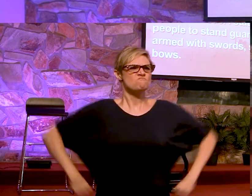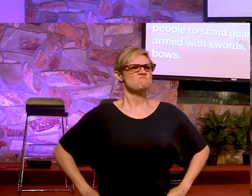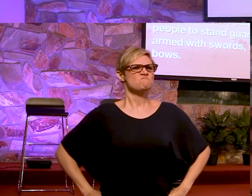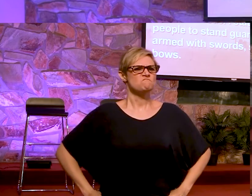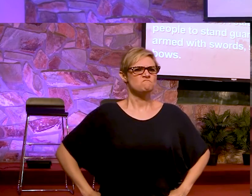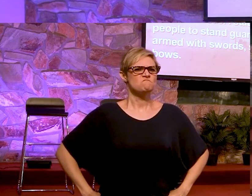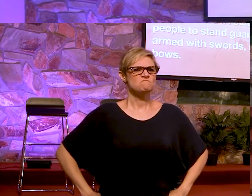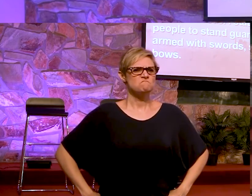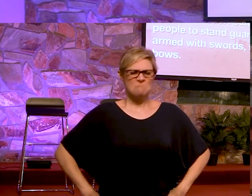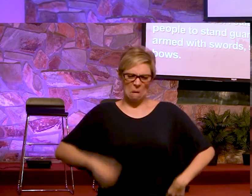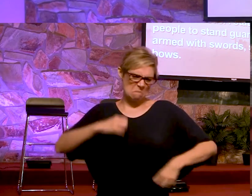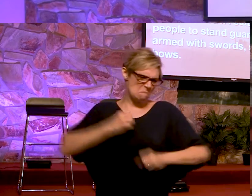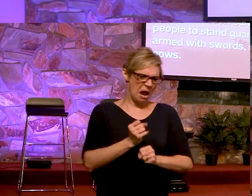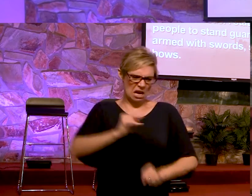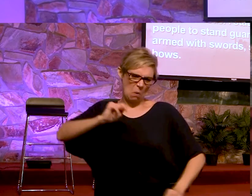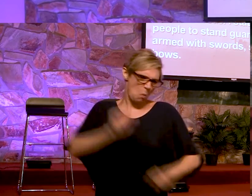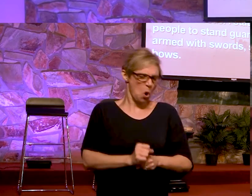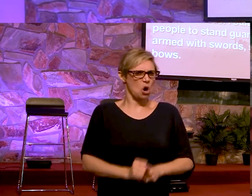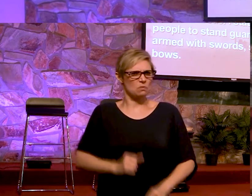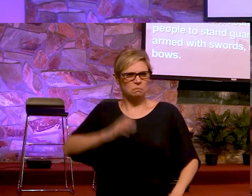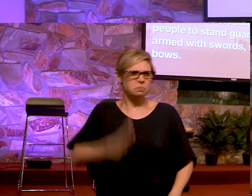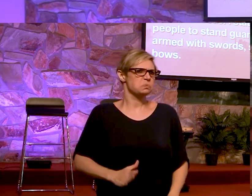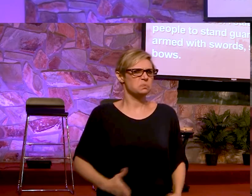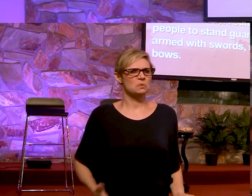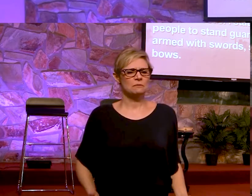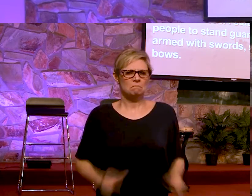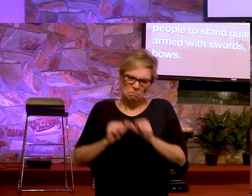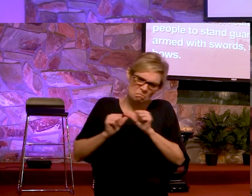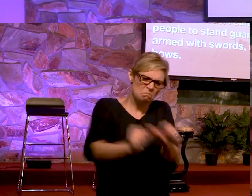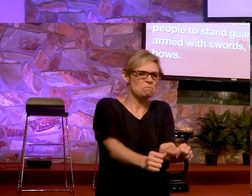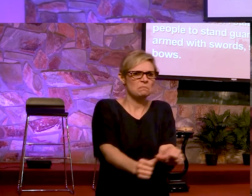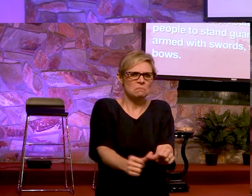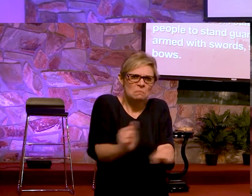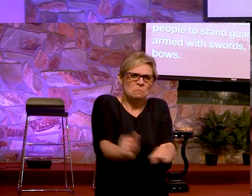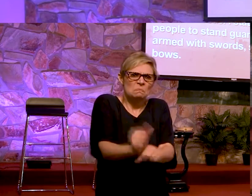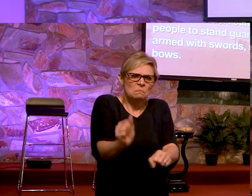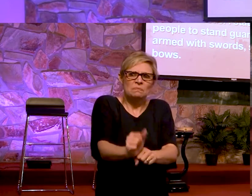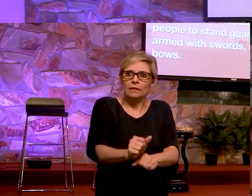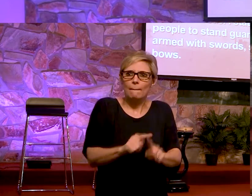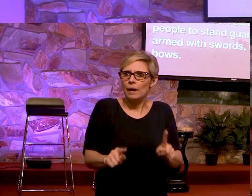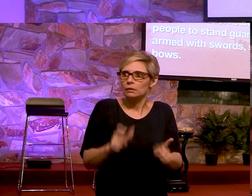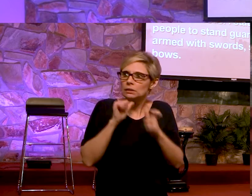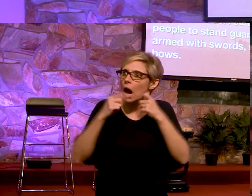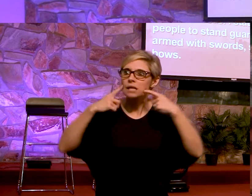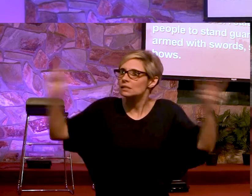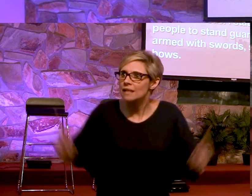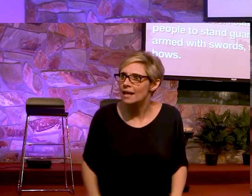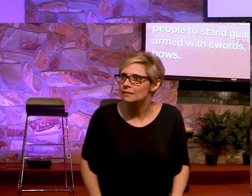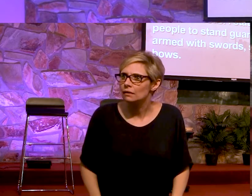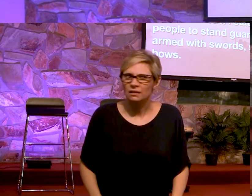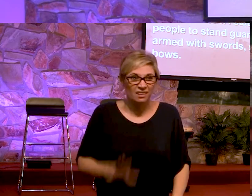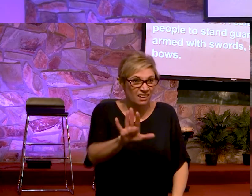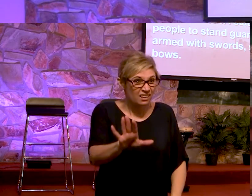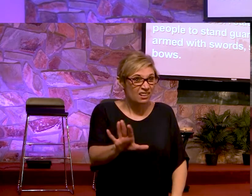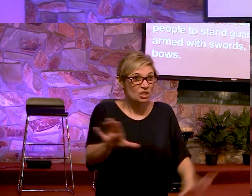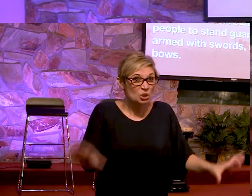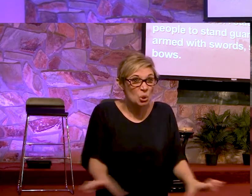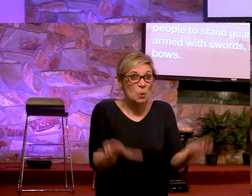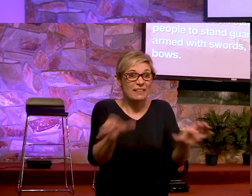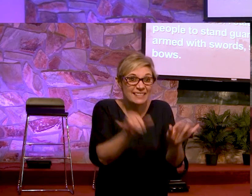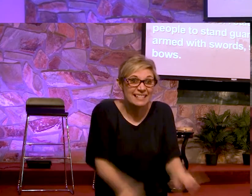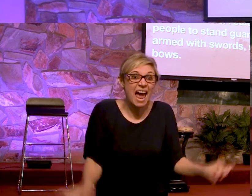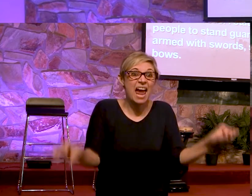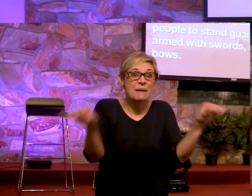in and say, no, I'm going to make it work. I'm going to keep going at it and keep doing at it. And it doesn't work. We keep doing the same things, the